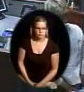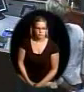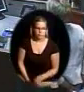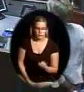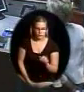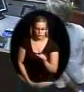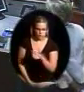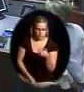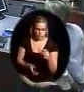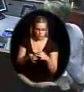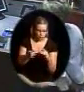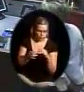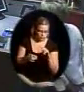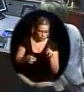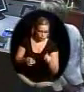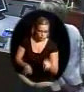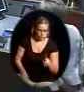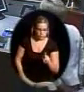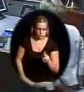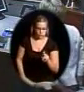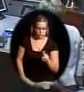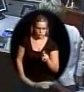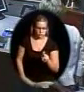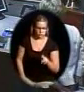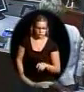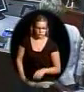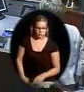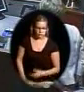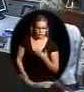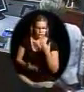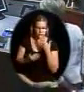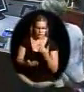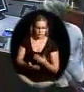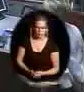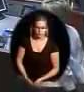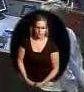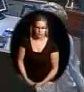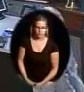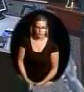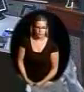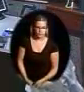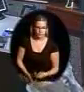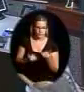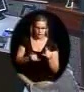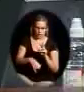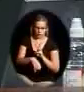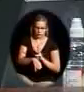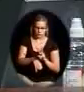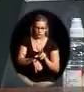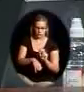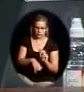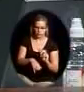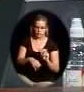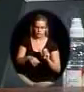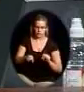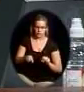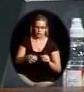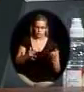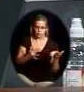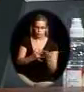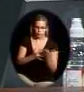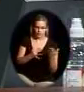Any other questions or comments in that regard? Thank you for that report. We're at 6:30. We'll take a comfort break